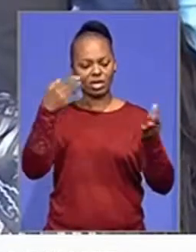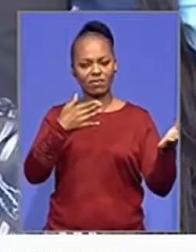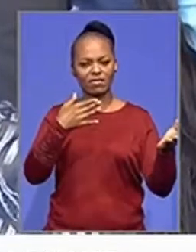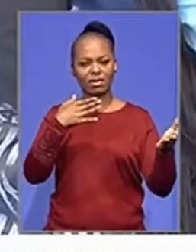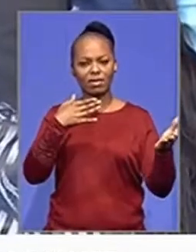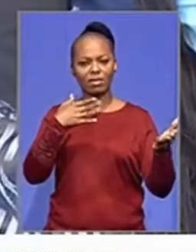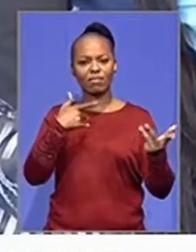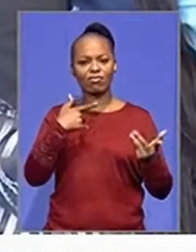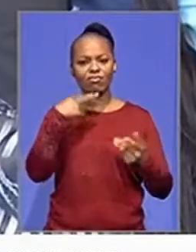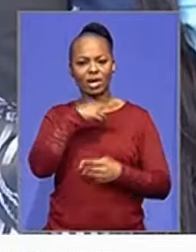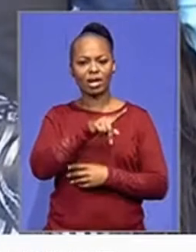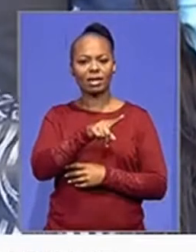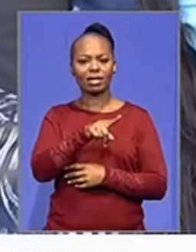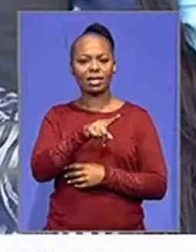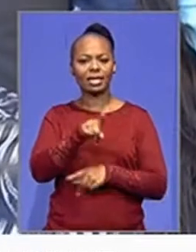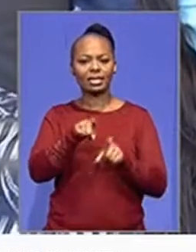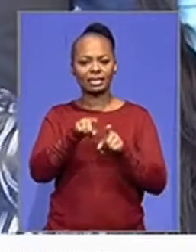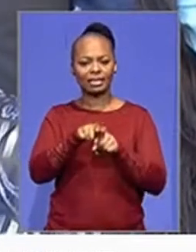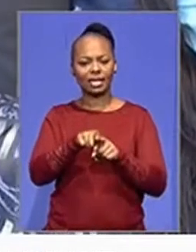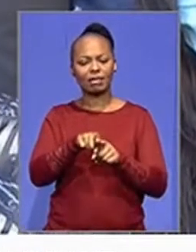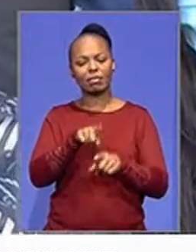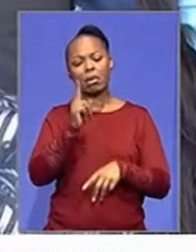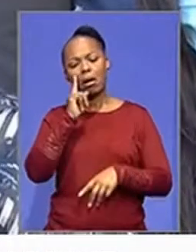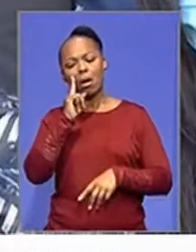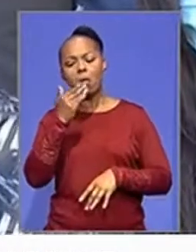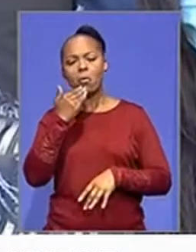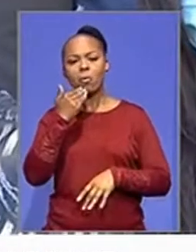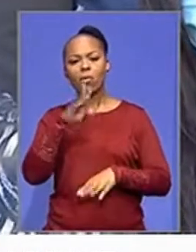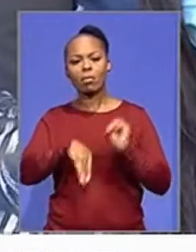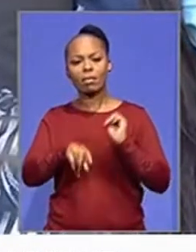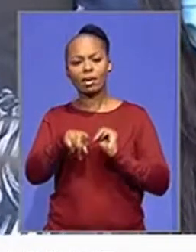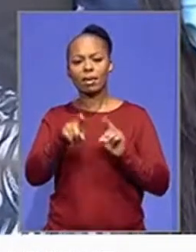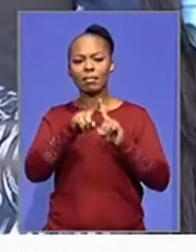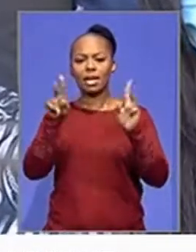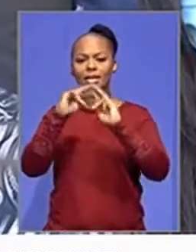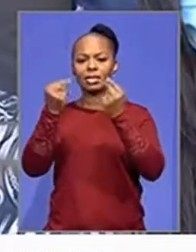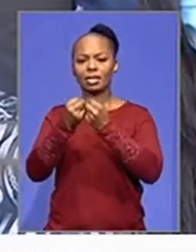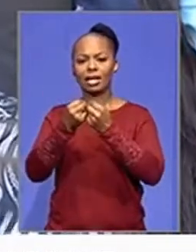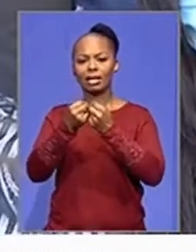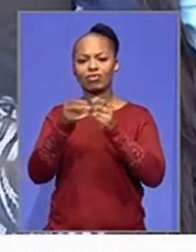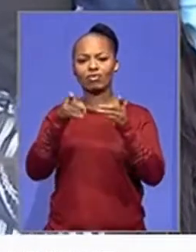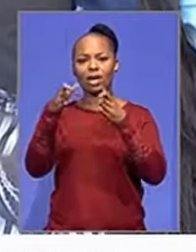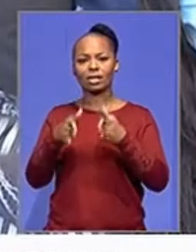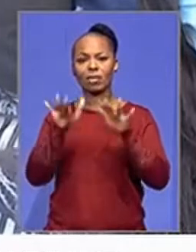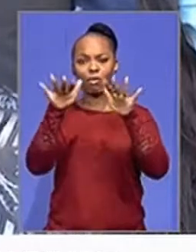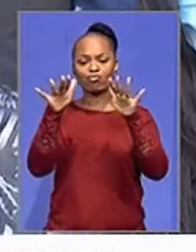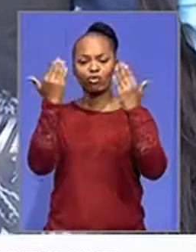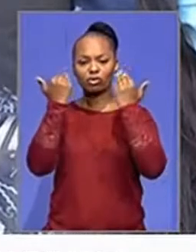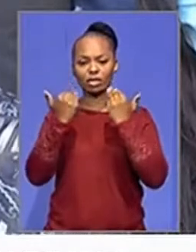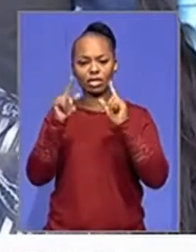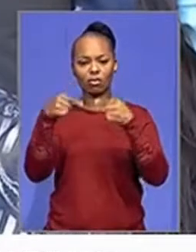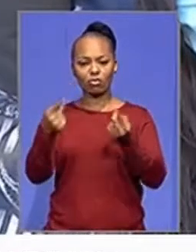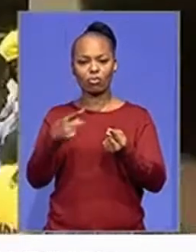look as to who else do we sue, but we can't leave the National Director of Public Prosecutions because this has been a